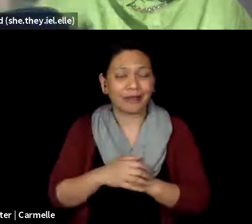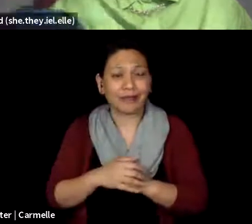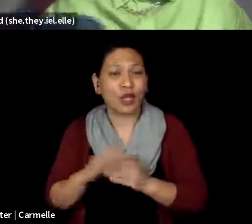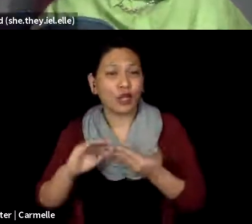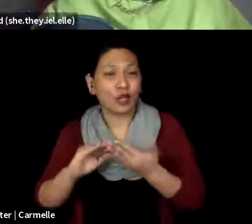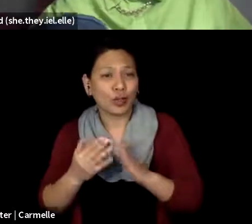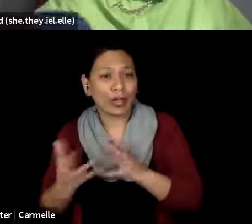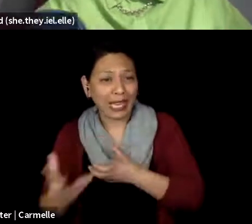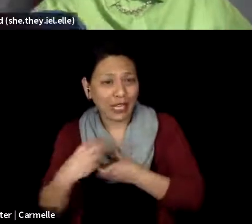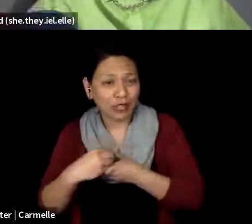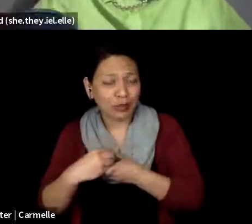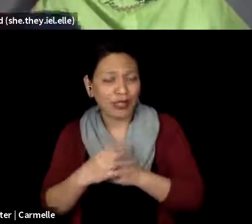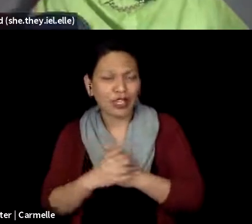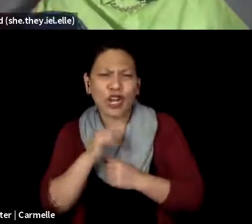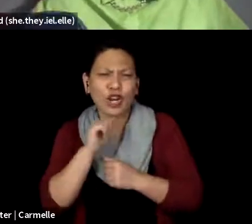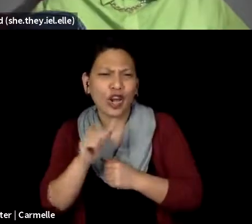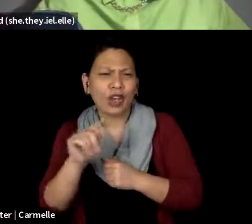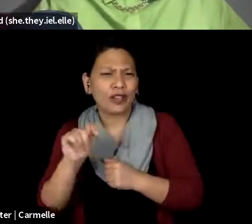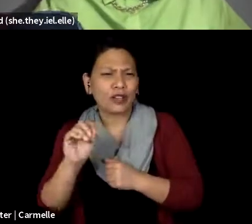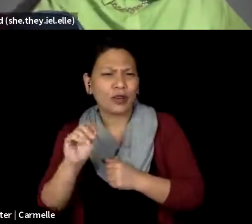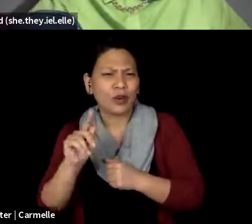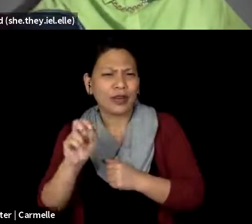it's genuine engagement with community.